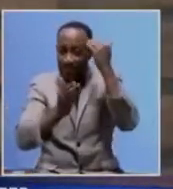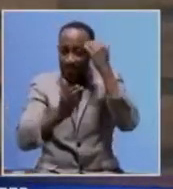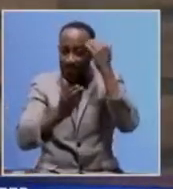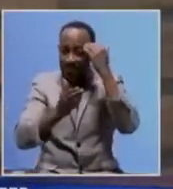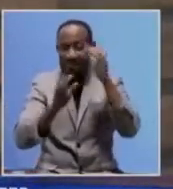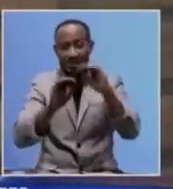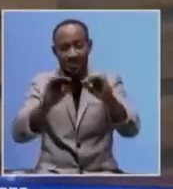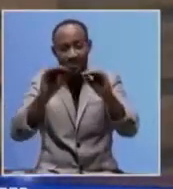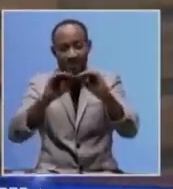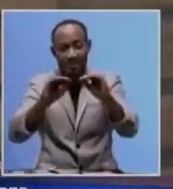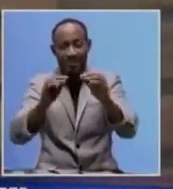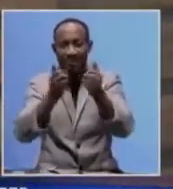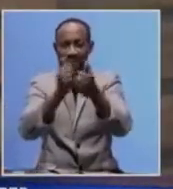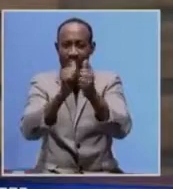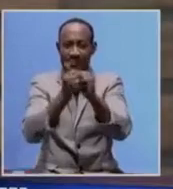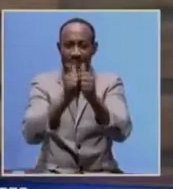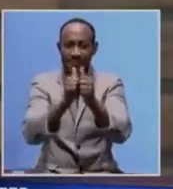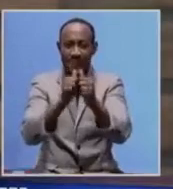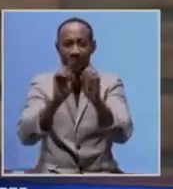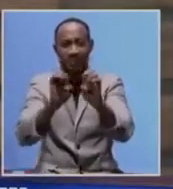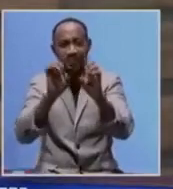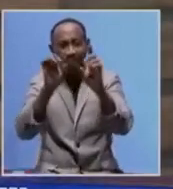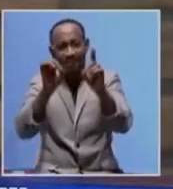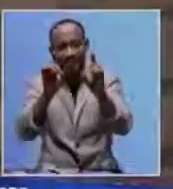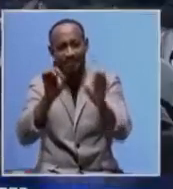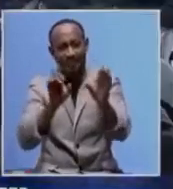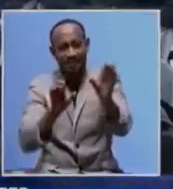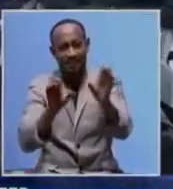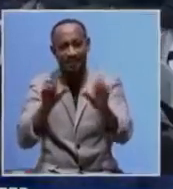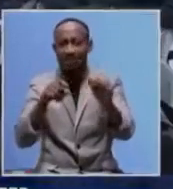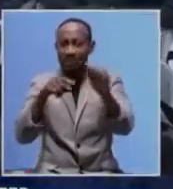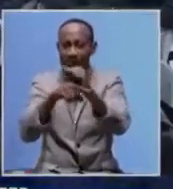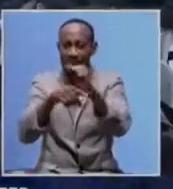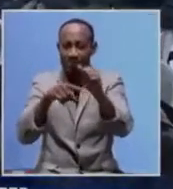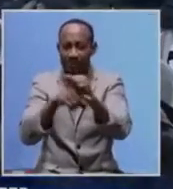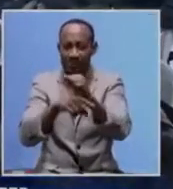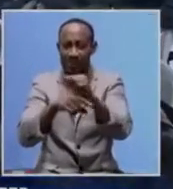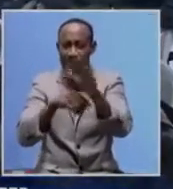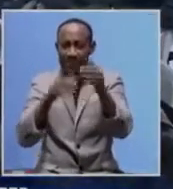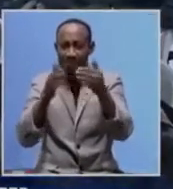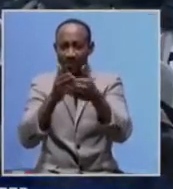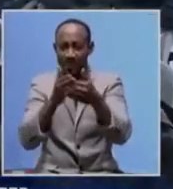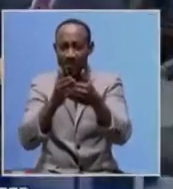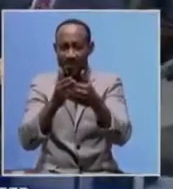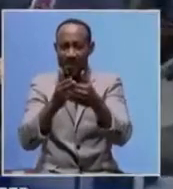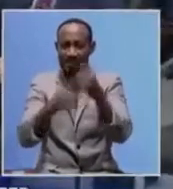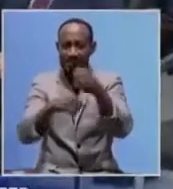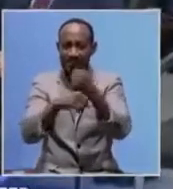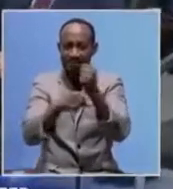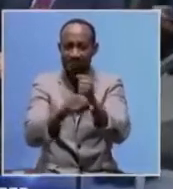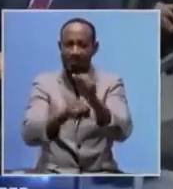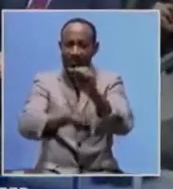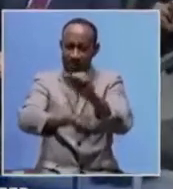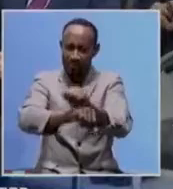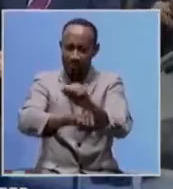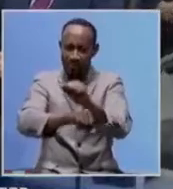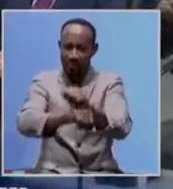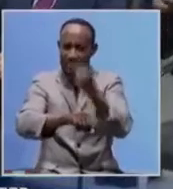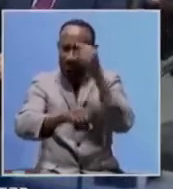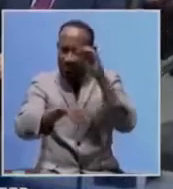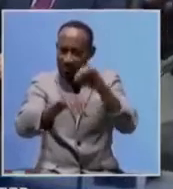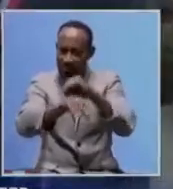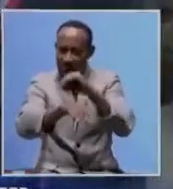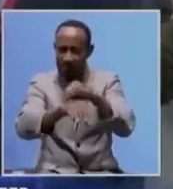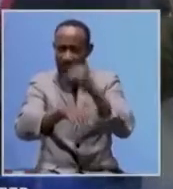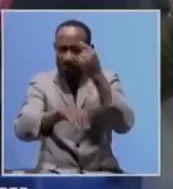education, sports and vocational training activities intended to create employment